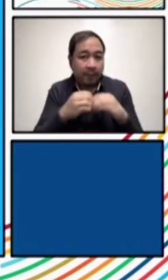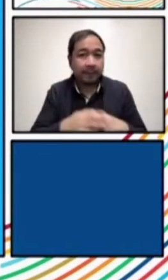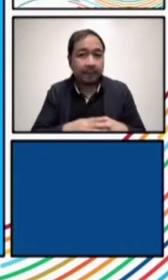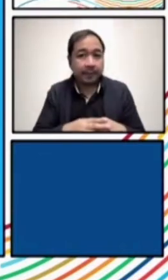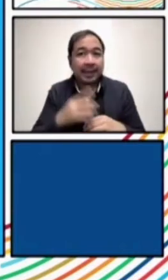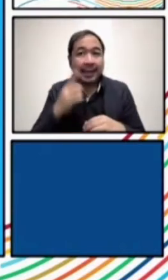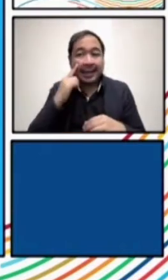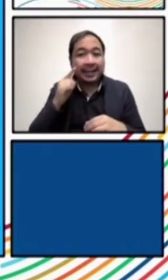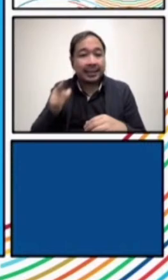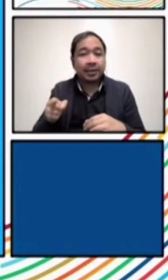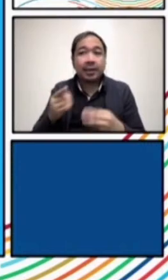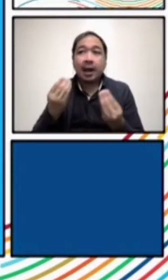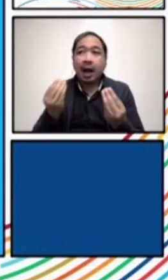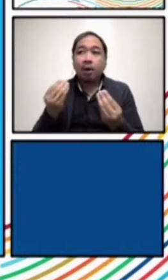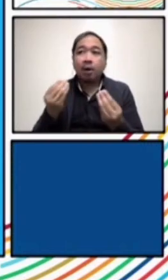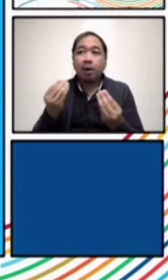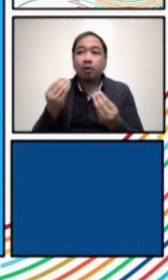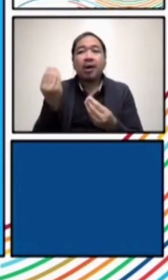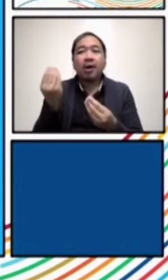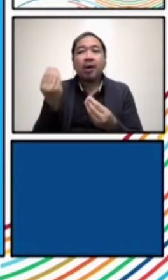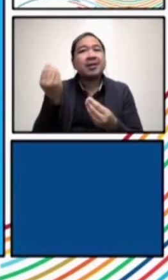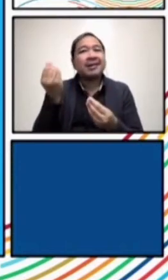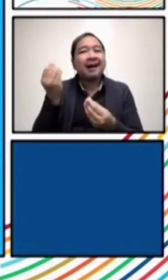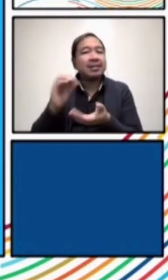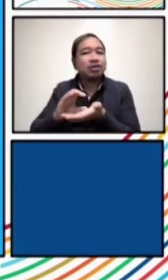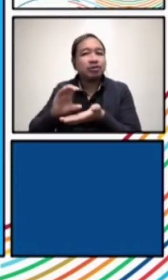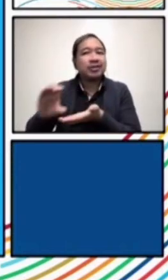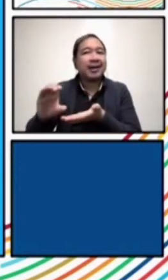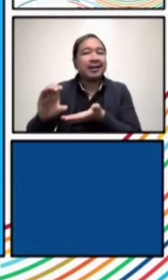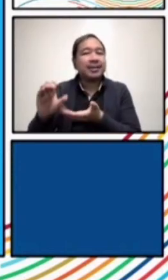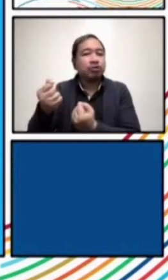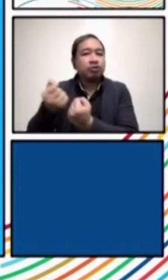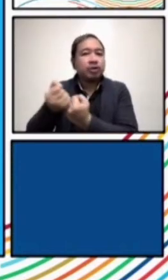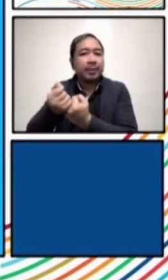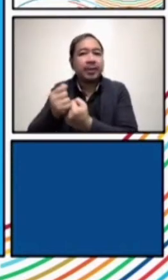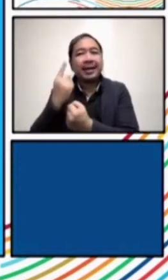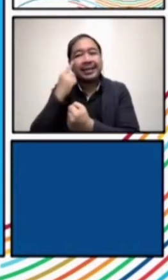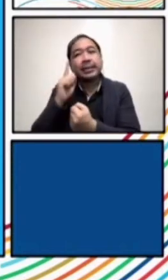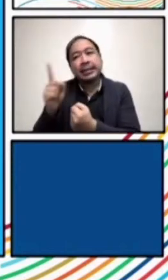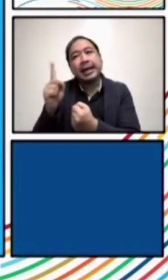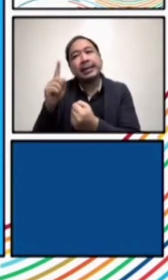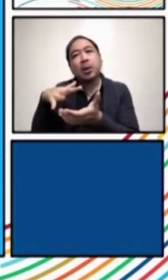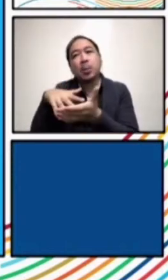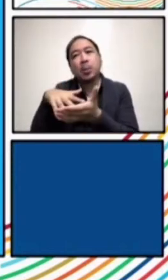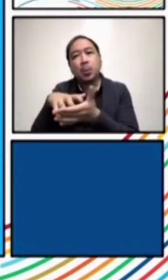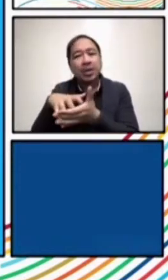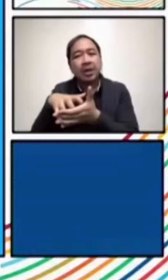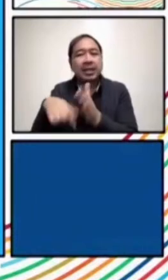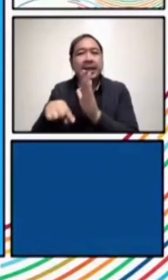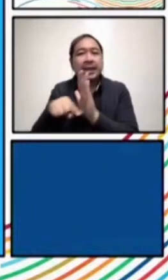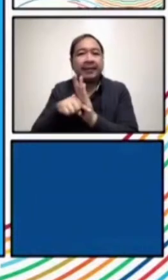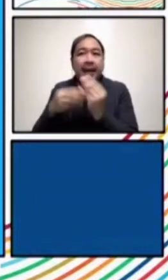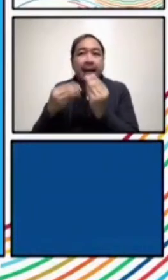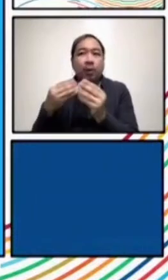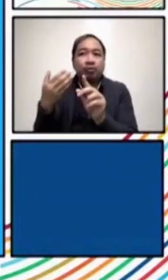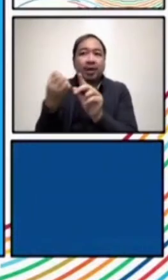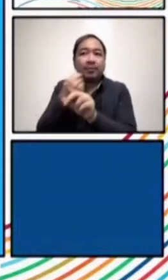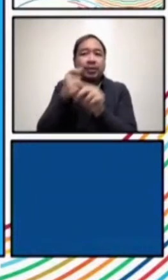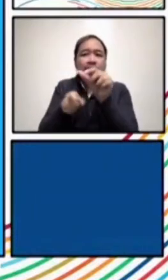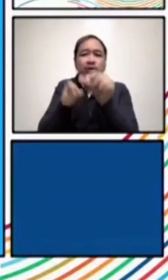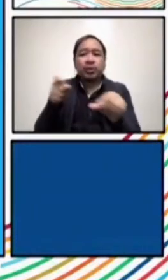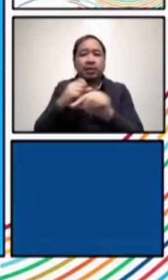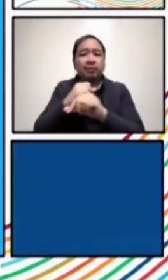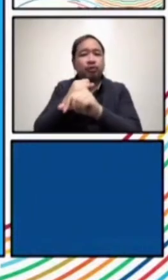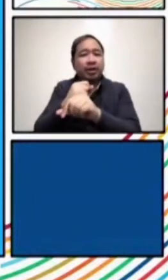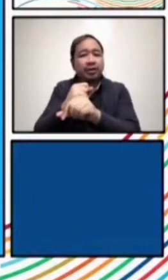of the cash transfer it's probably one of the weaker point of progress in terms of achievement of the social protection goal of the